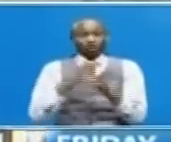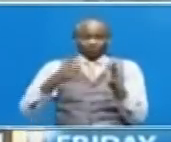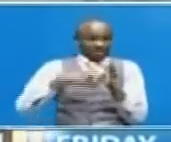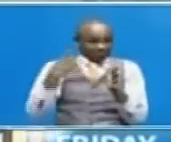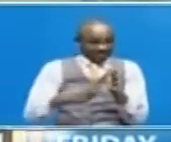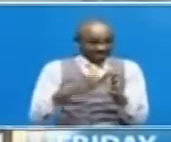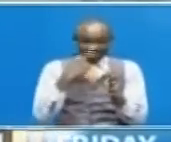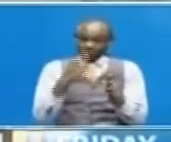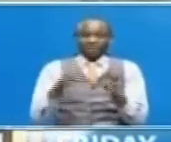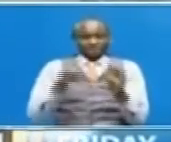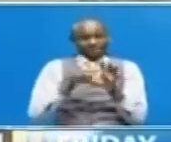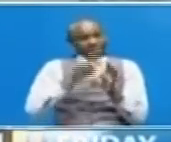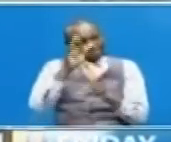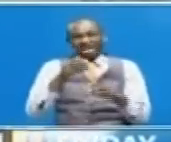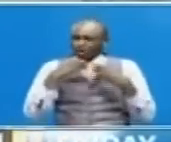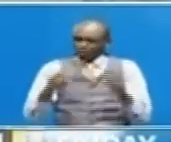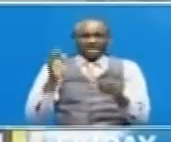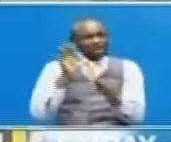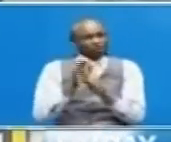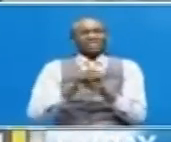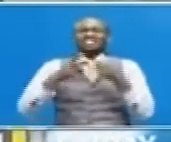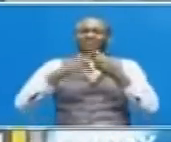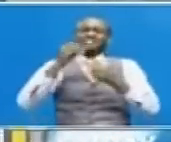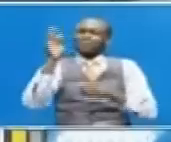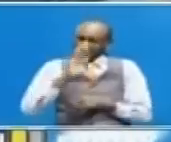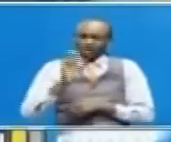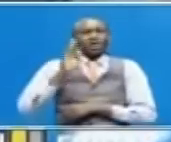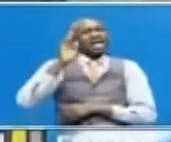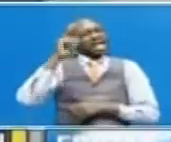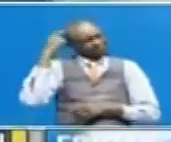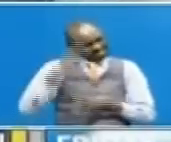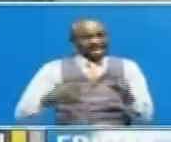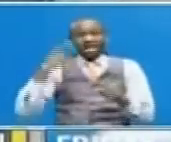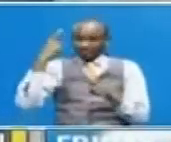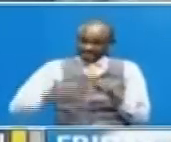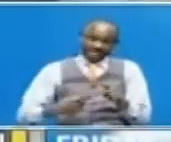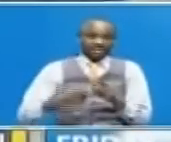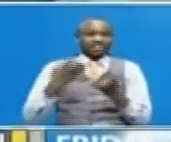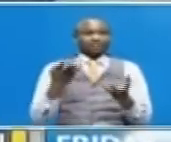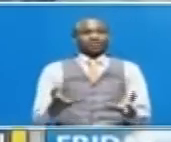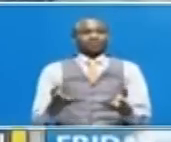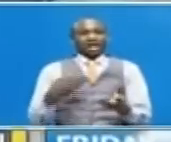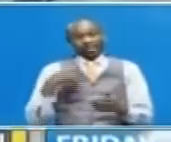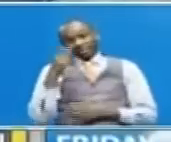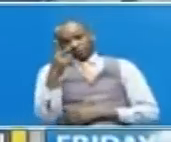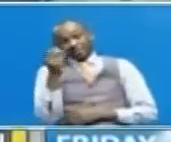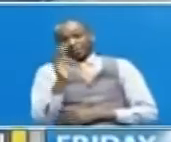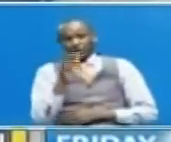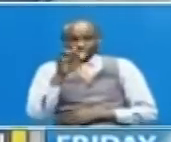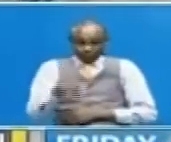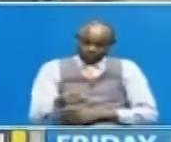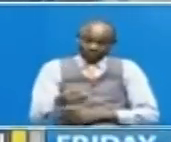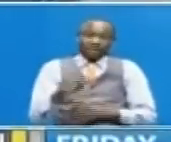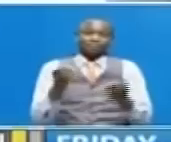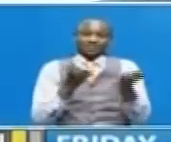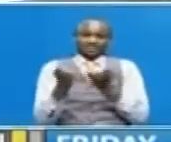Manufacturers, its members are losing more than 70 billion shillings annually, with the taxman unable to squeeze 20 billion shillings from the